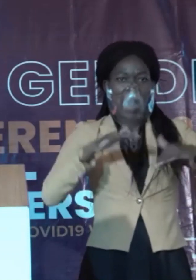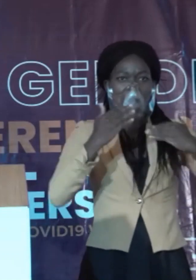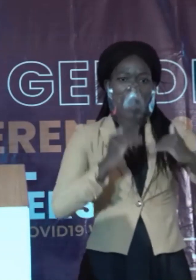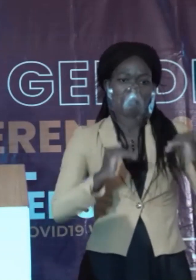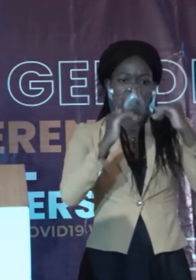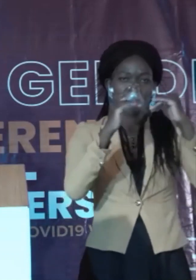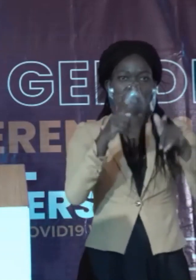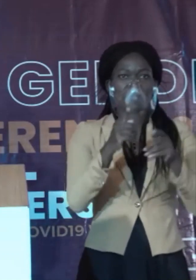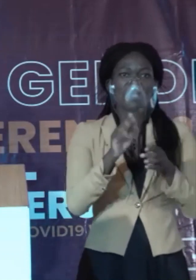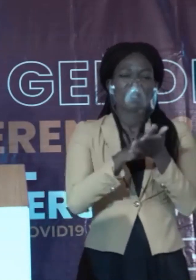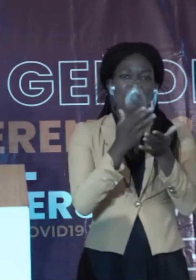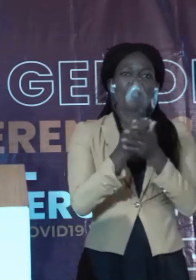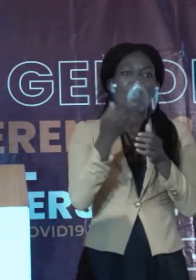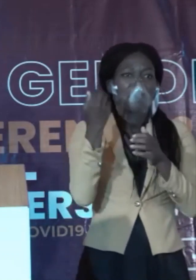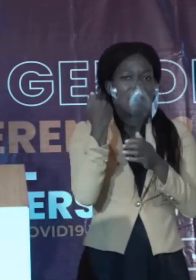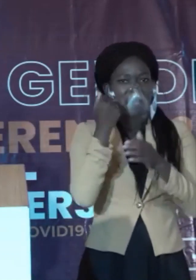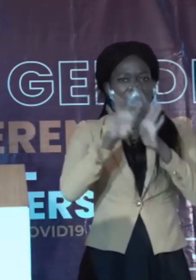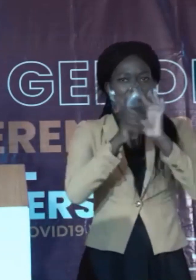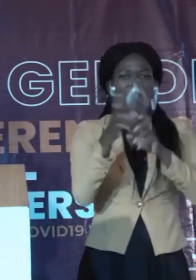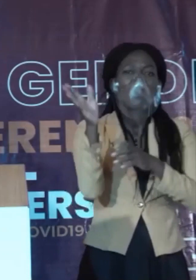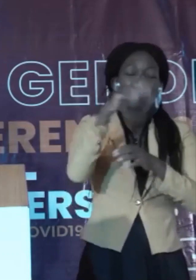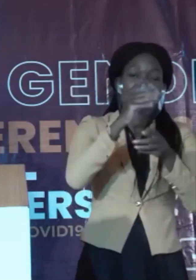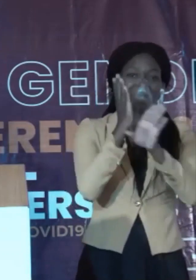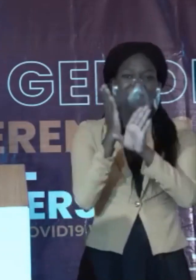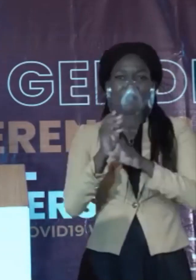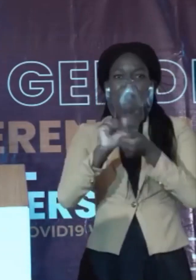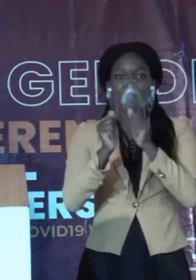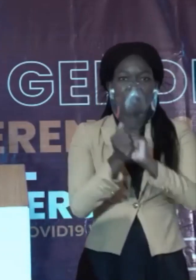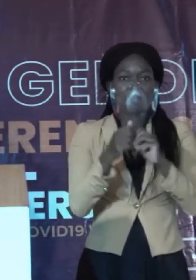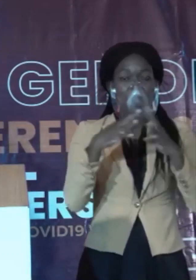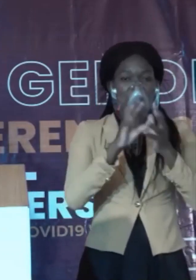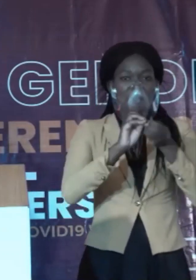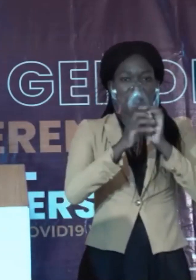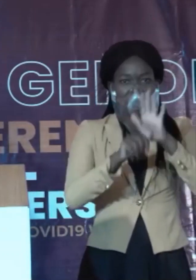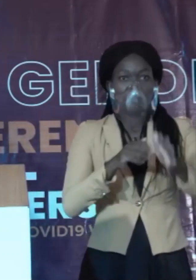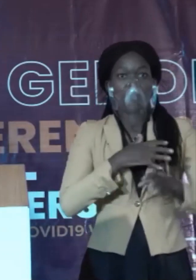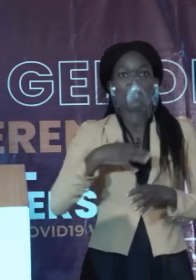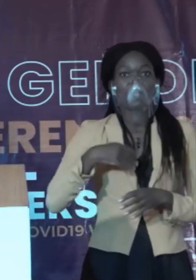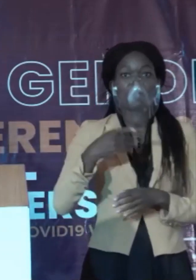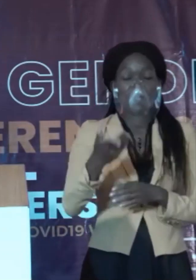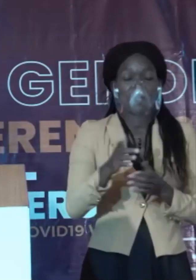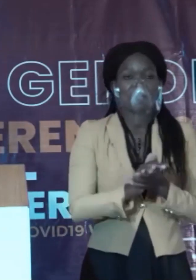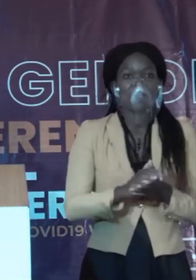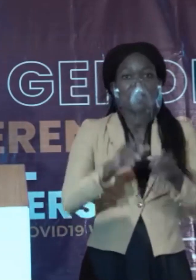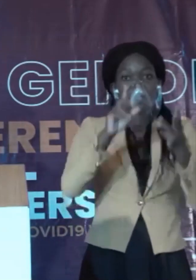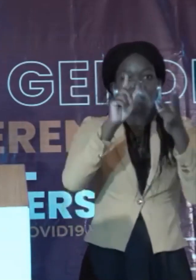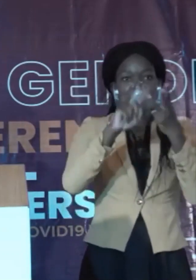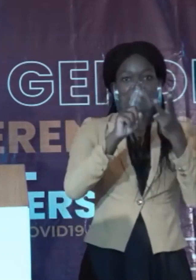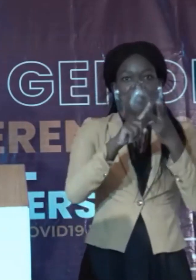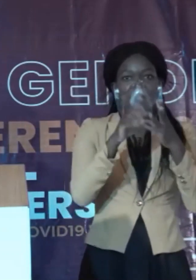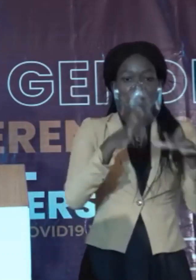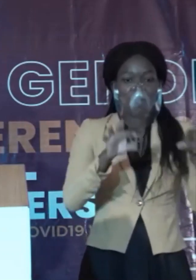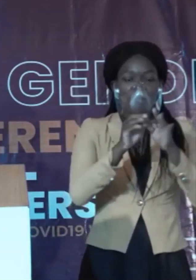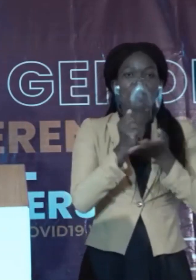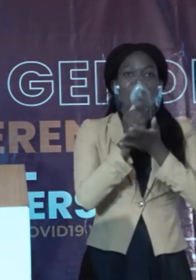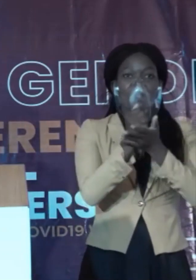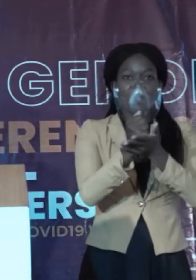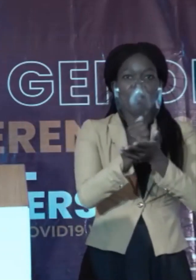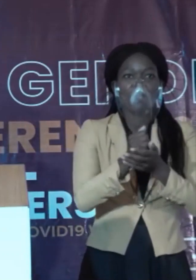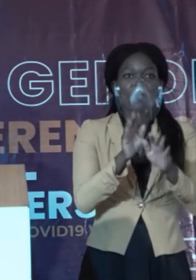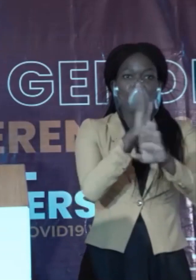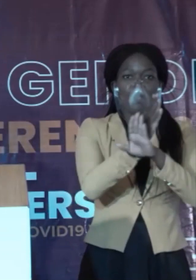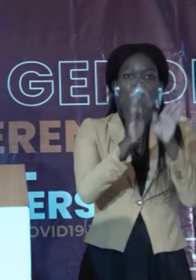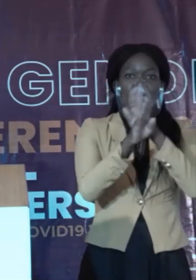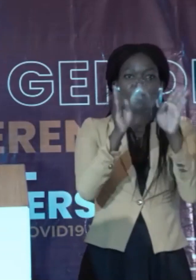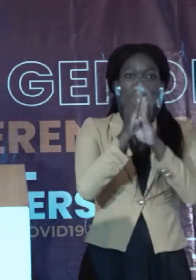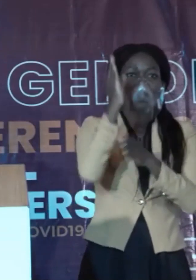COVID-19 pandemic. And finally, this conference will try to build the future by charting